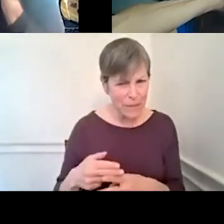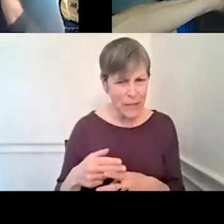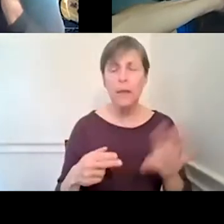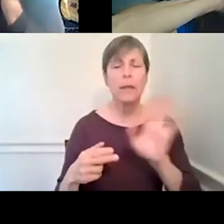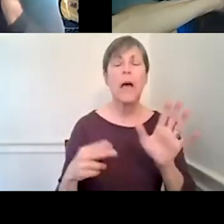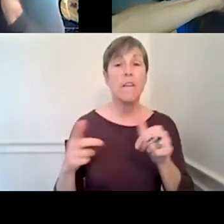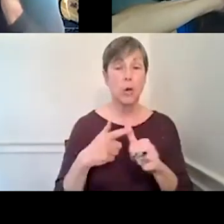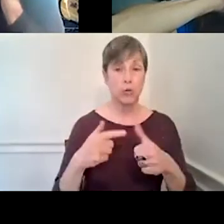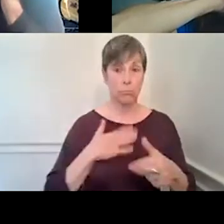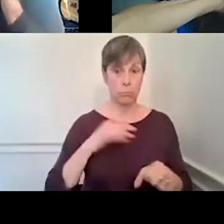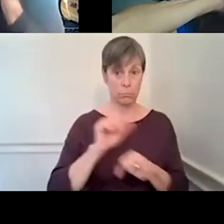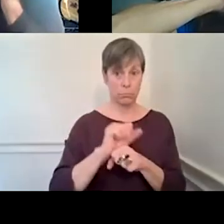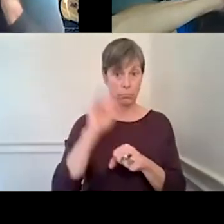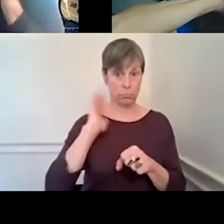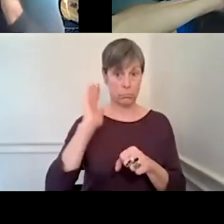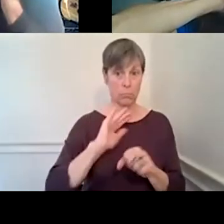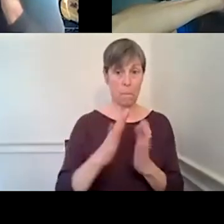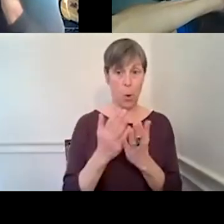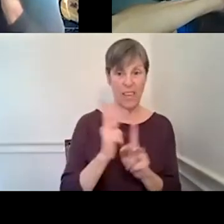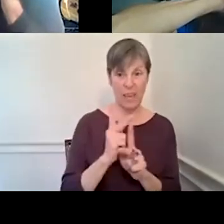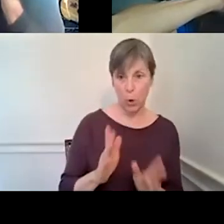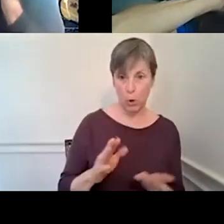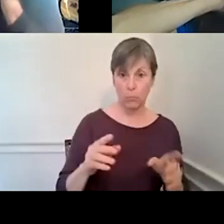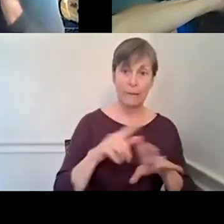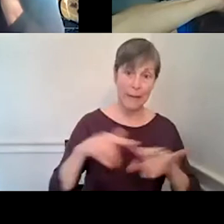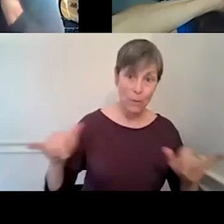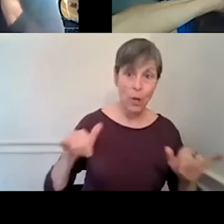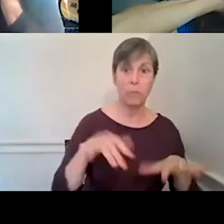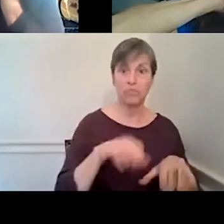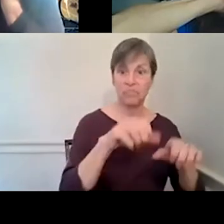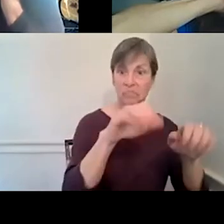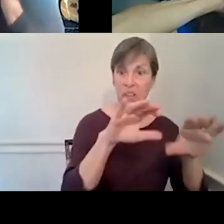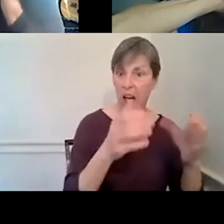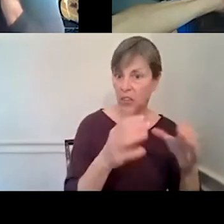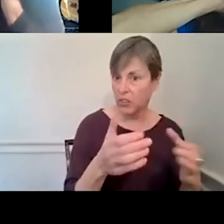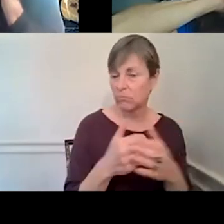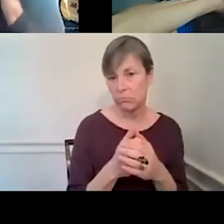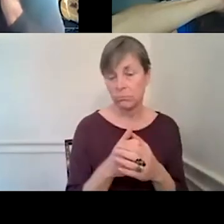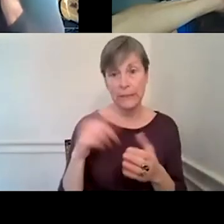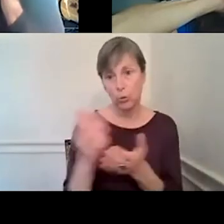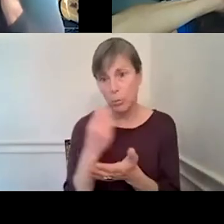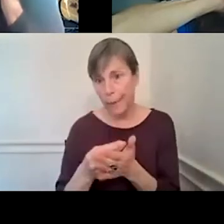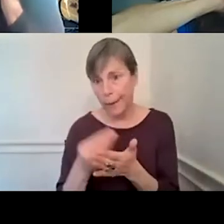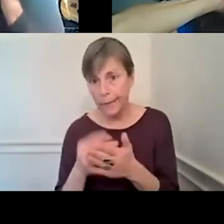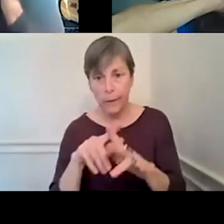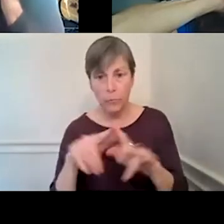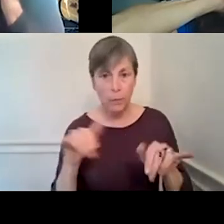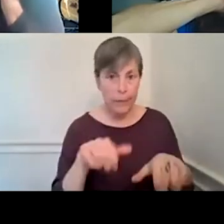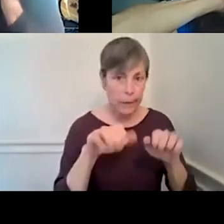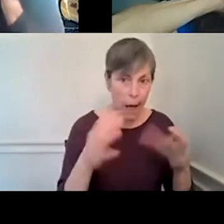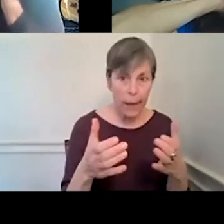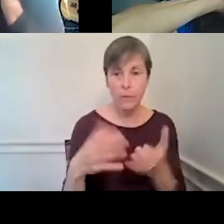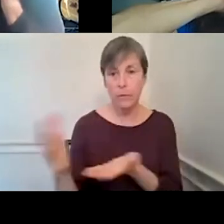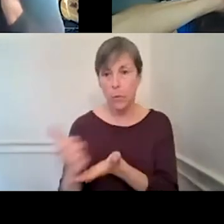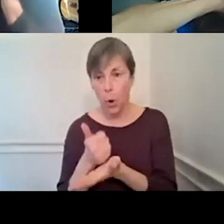the bookkeeper while attending college, obviously for the money to help pay for some